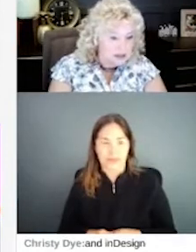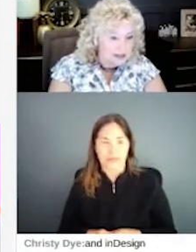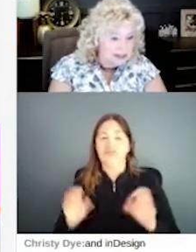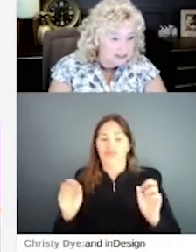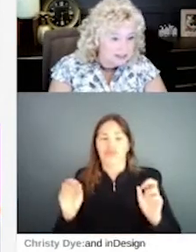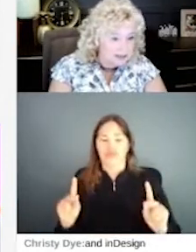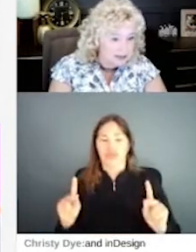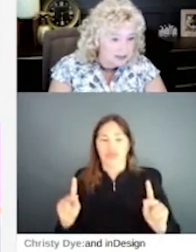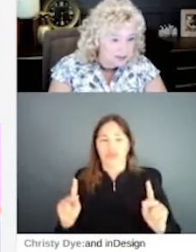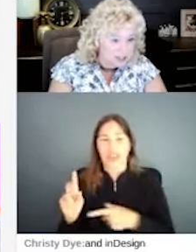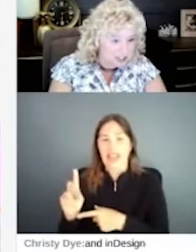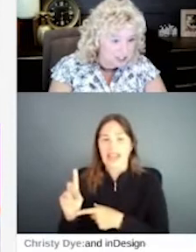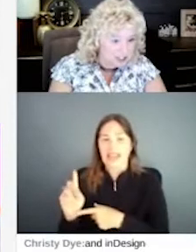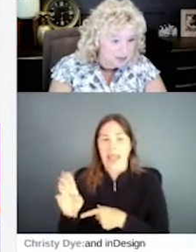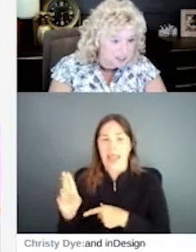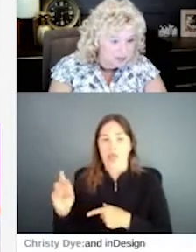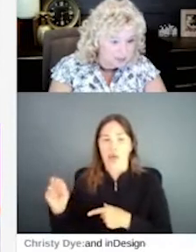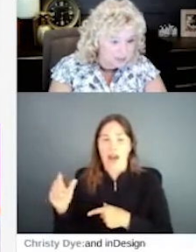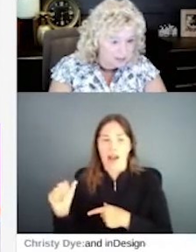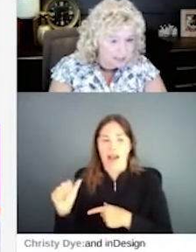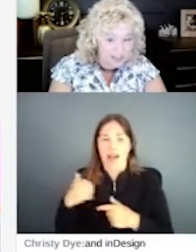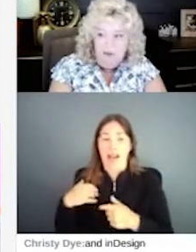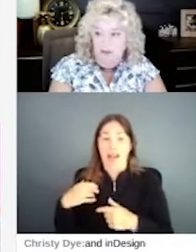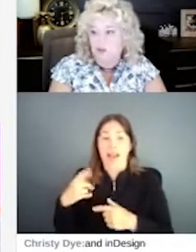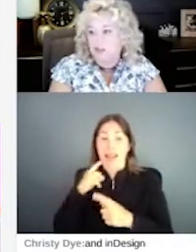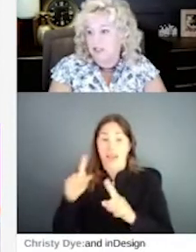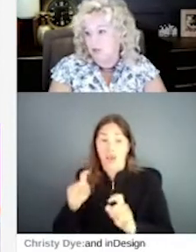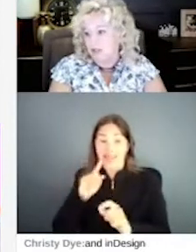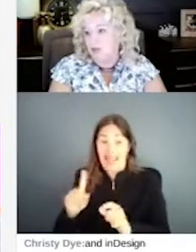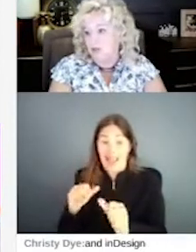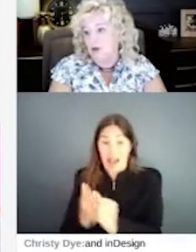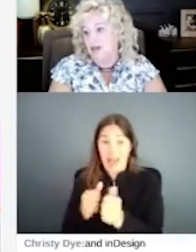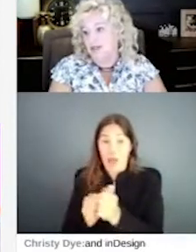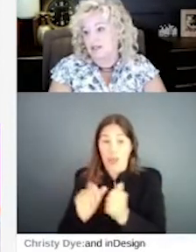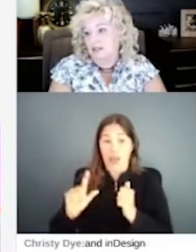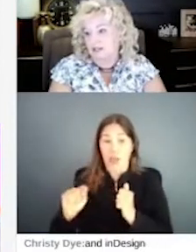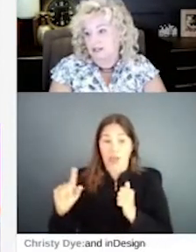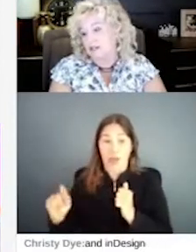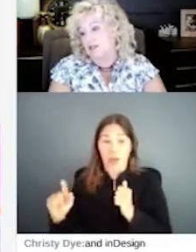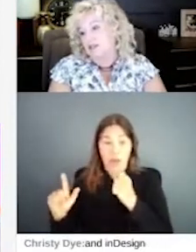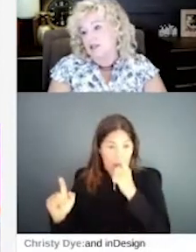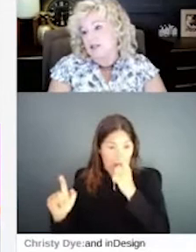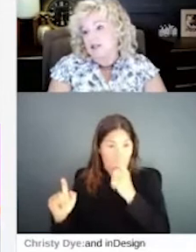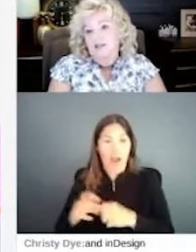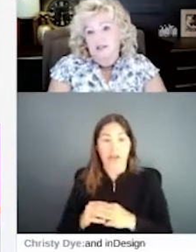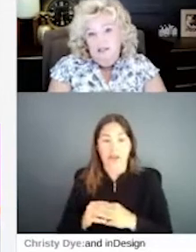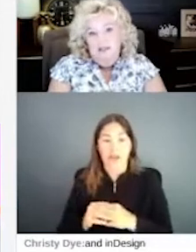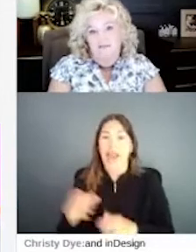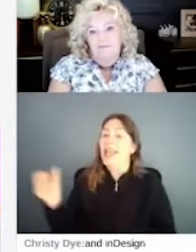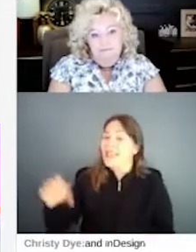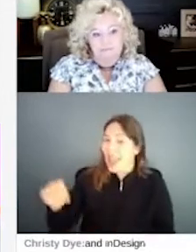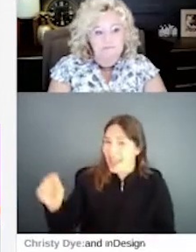Okay, Deborah has a question. Is G-Metrix up to date with 2021? Yeah, they are.